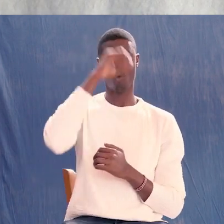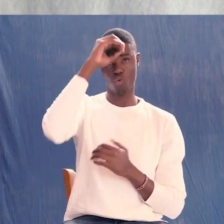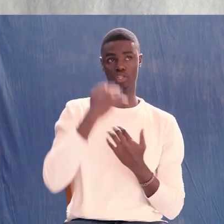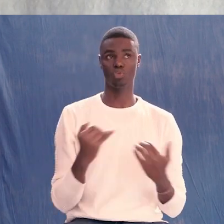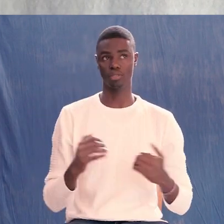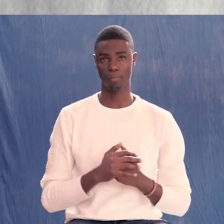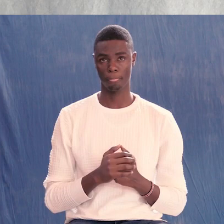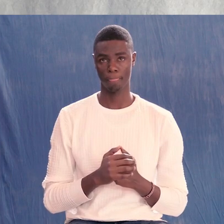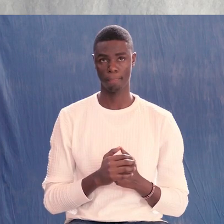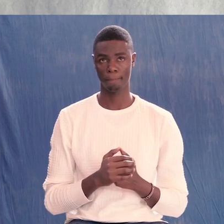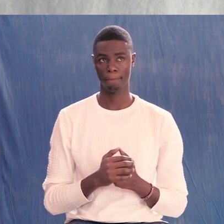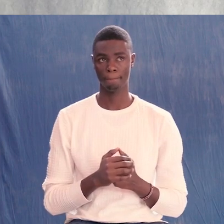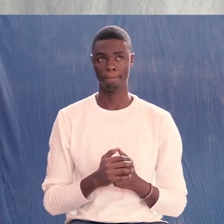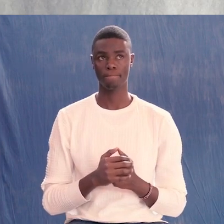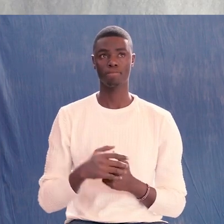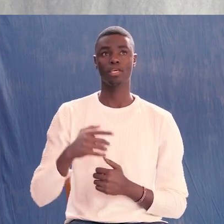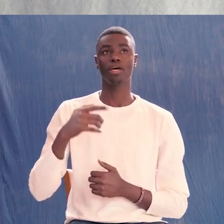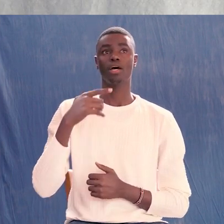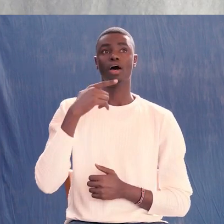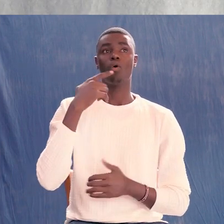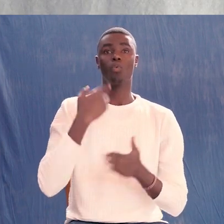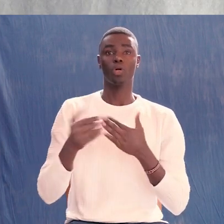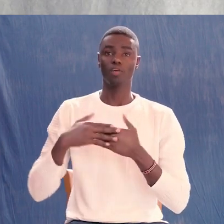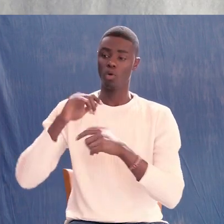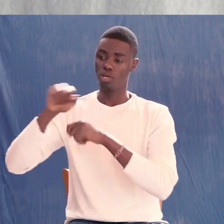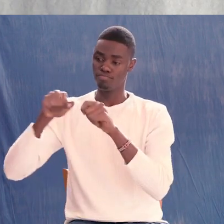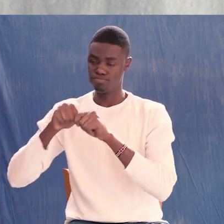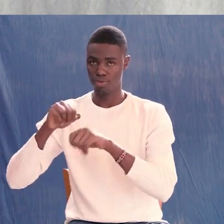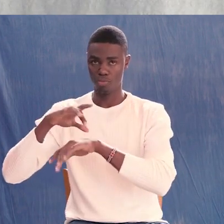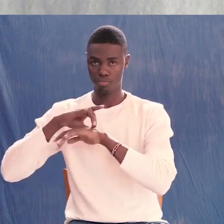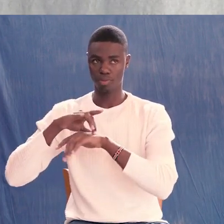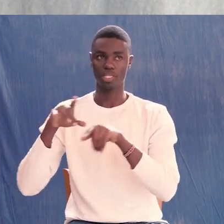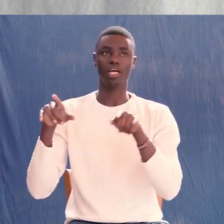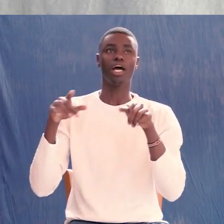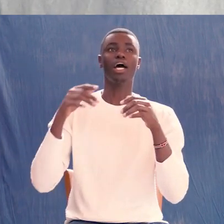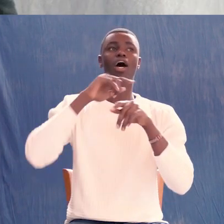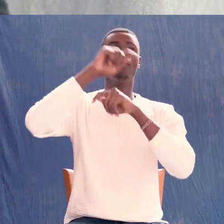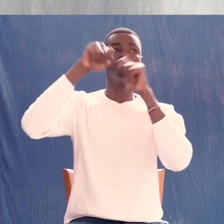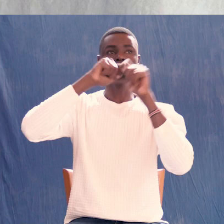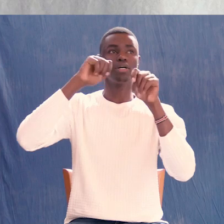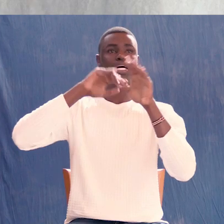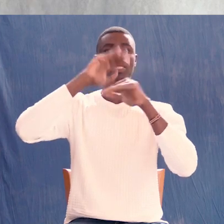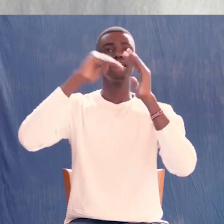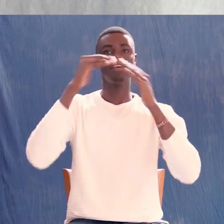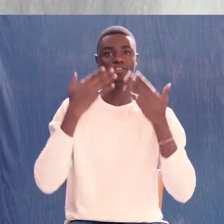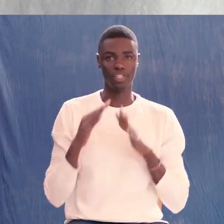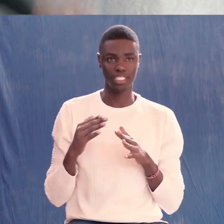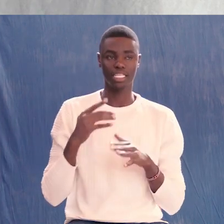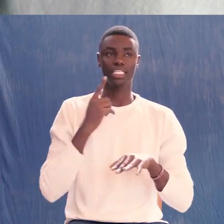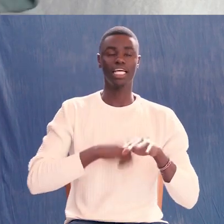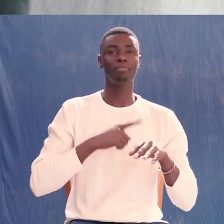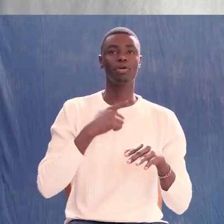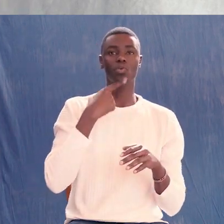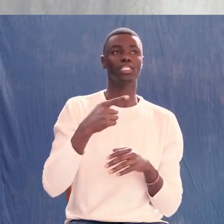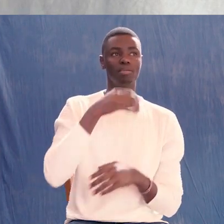In effect, we're saying that what we bind on earth has been already been bound in heaven. When we say fatherlessness,